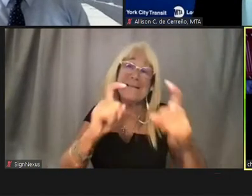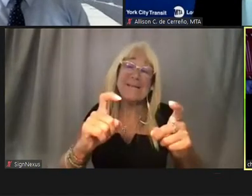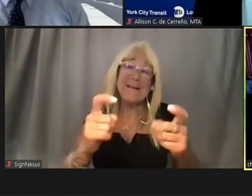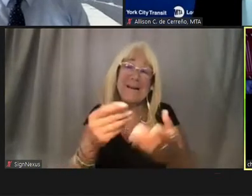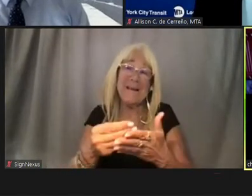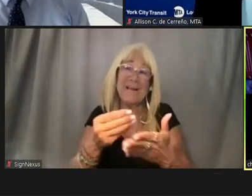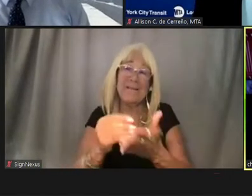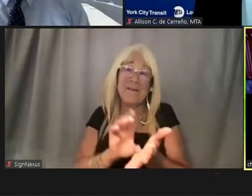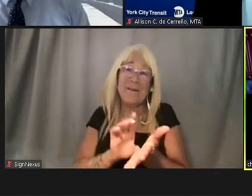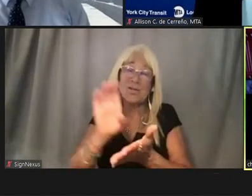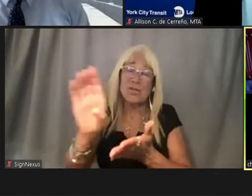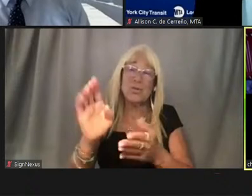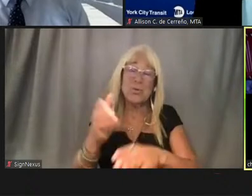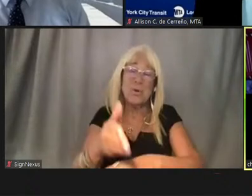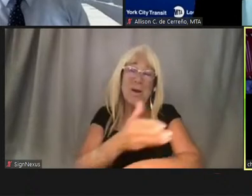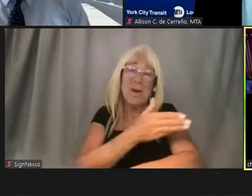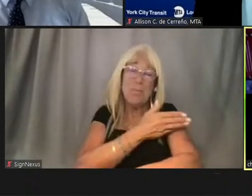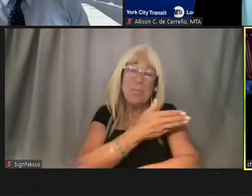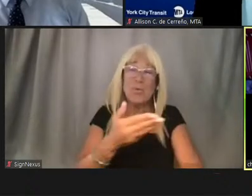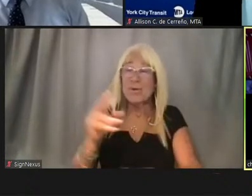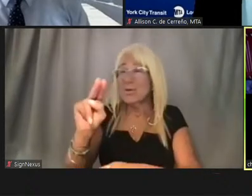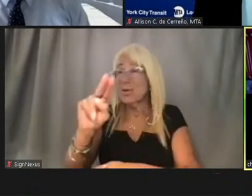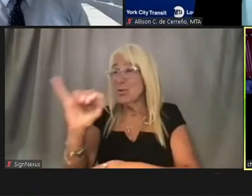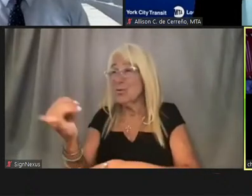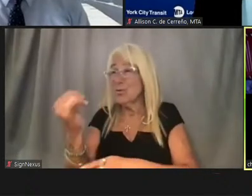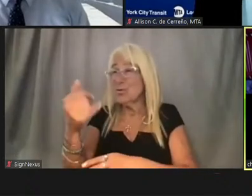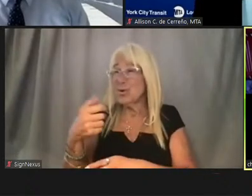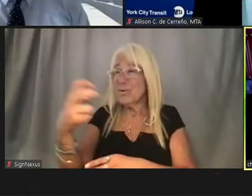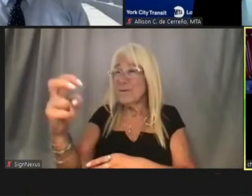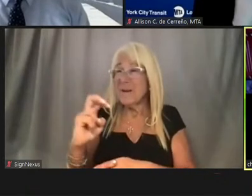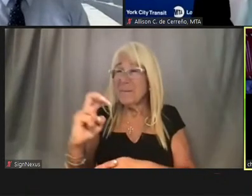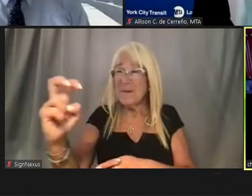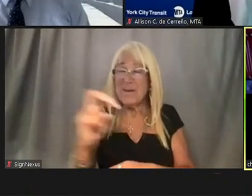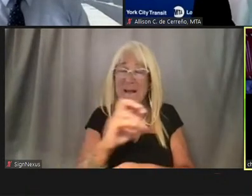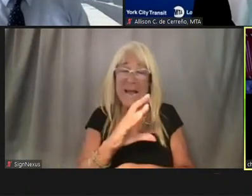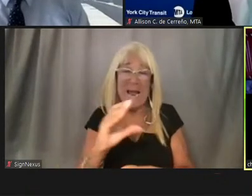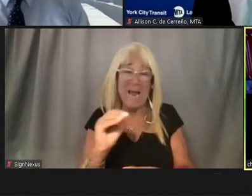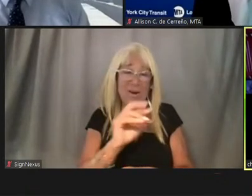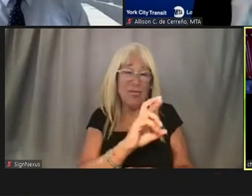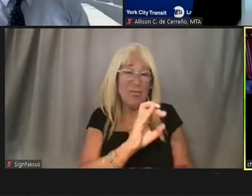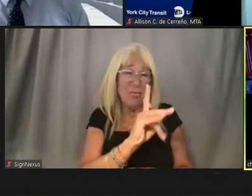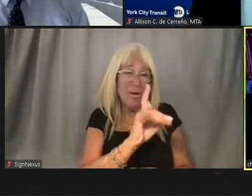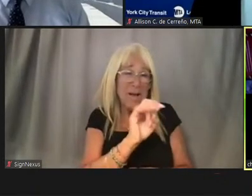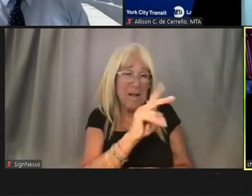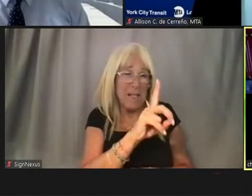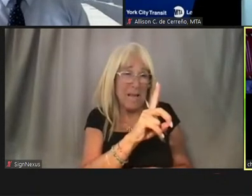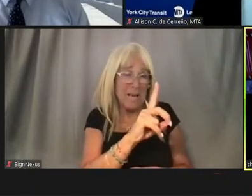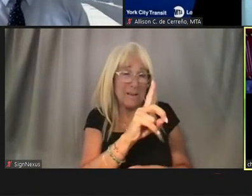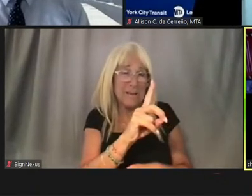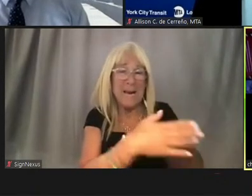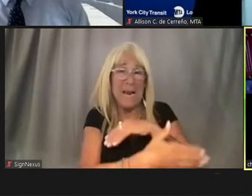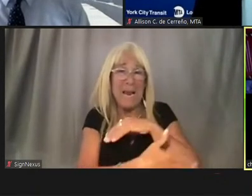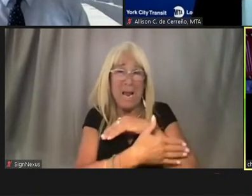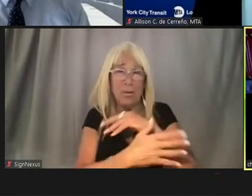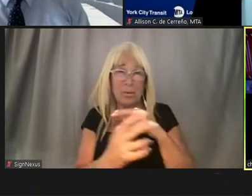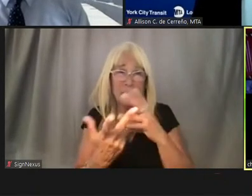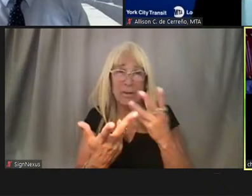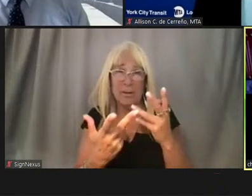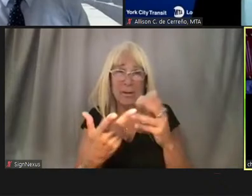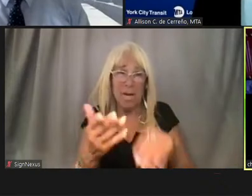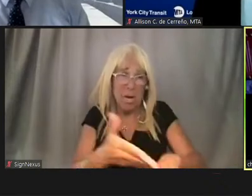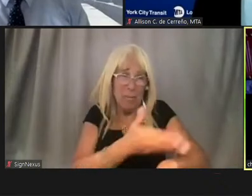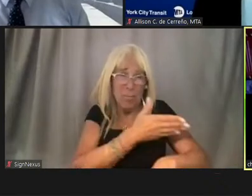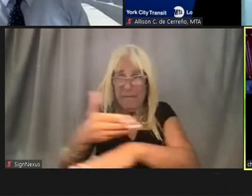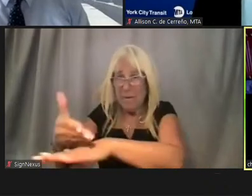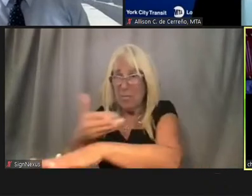in New Jersey and Rockland County it would be deeply inequitable if congestion pricing improved